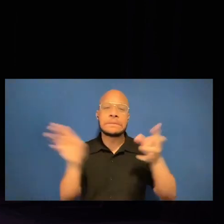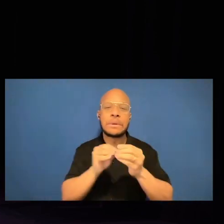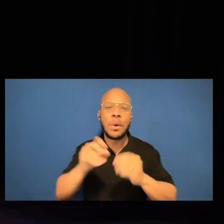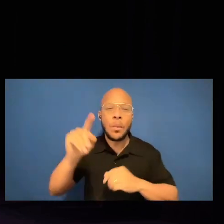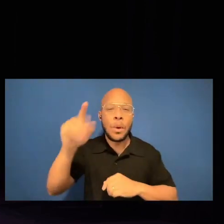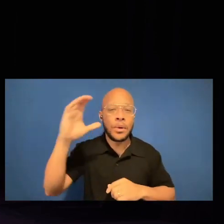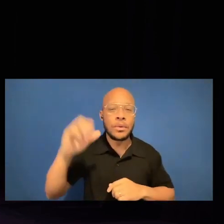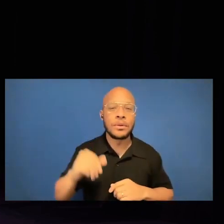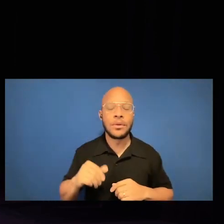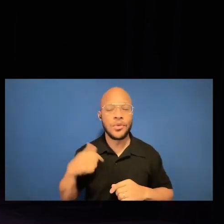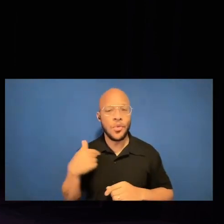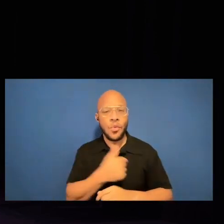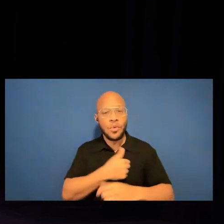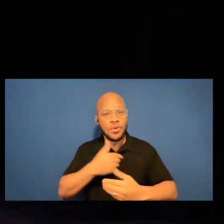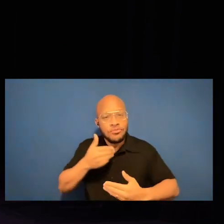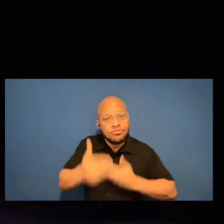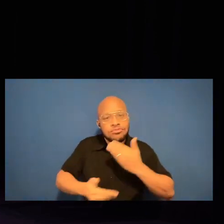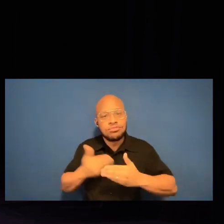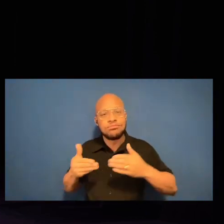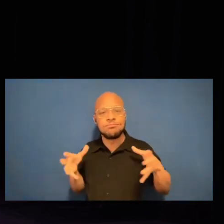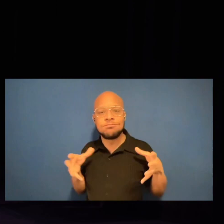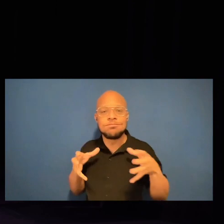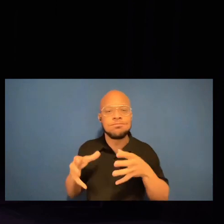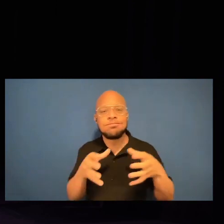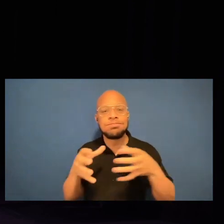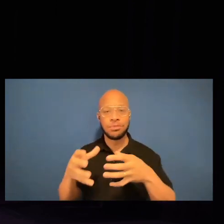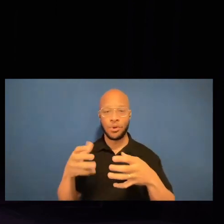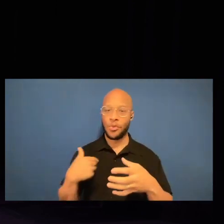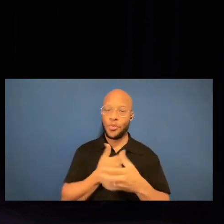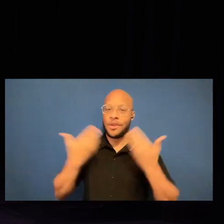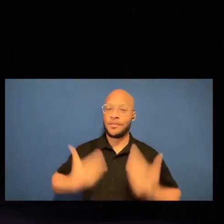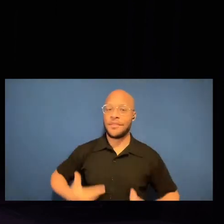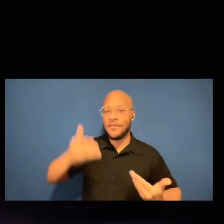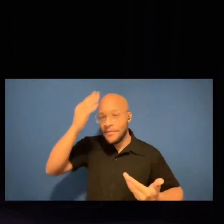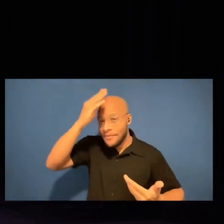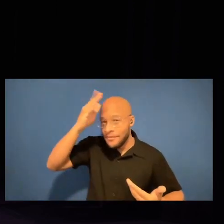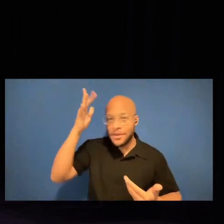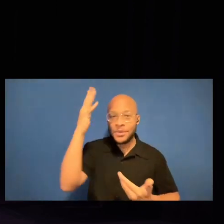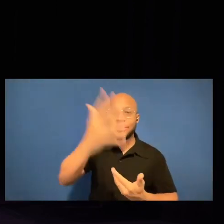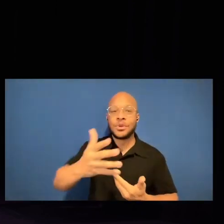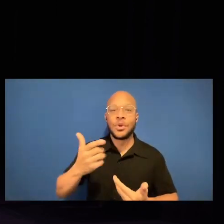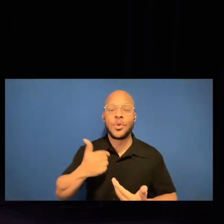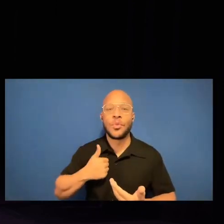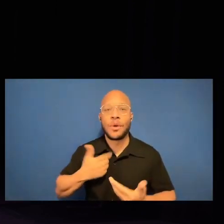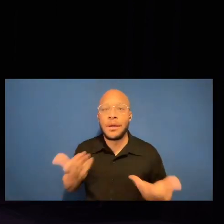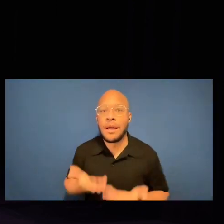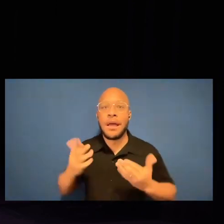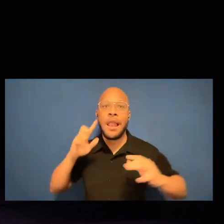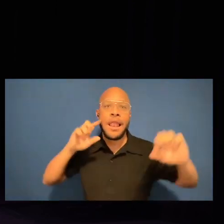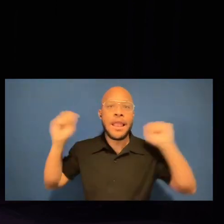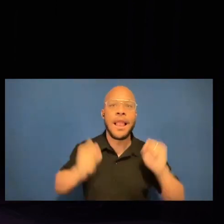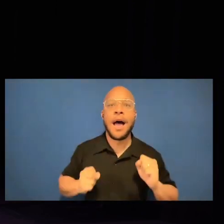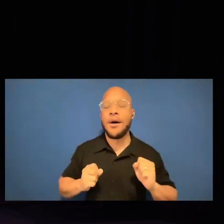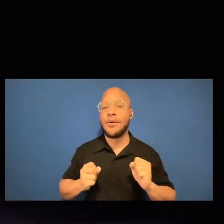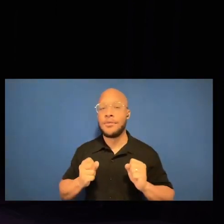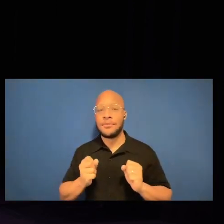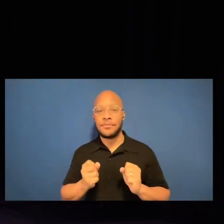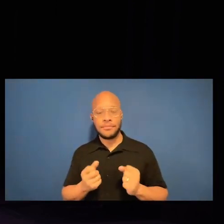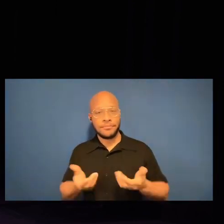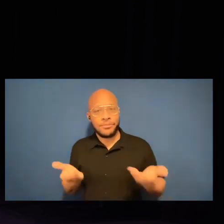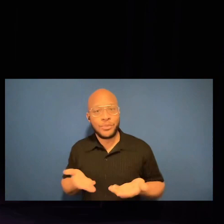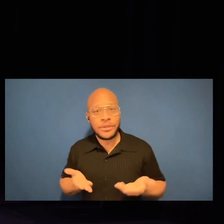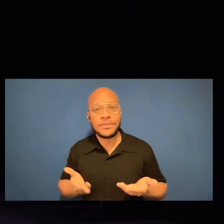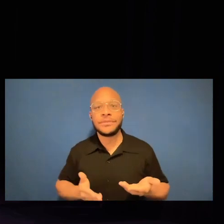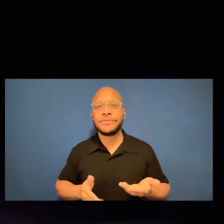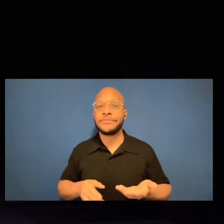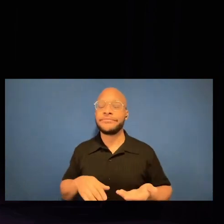We are present. We are curious. We are loud. We are silent. We are angry. We are struggling. We are hopeful. We